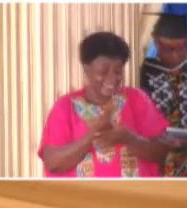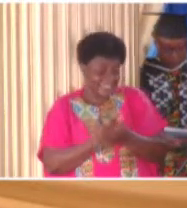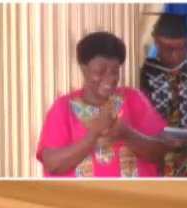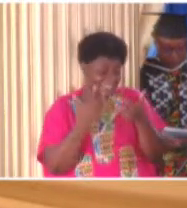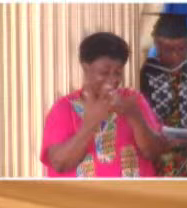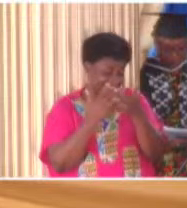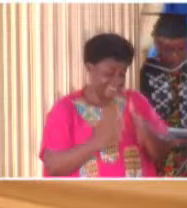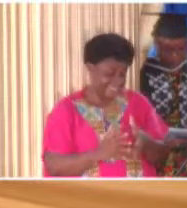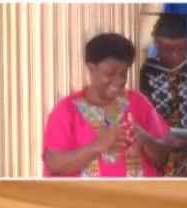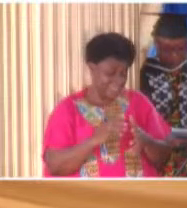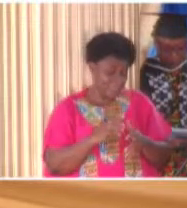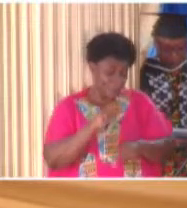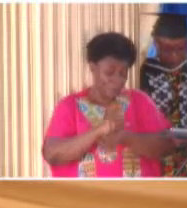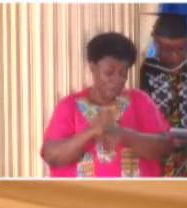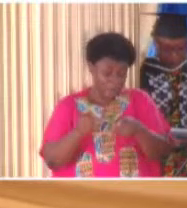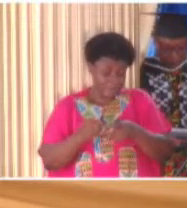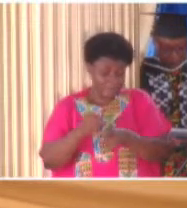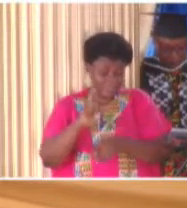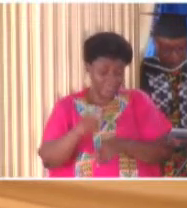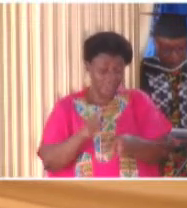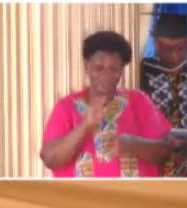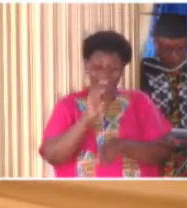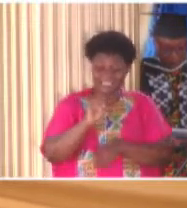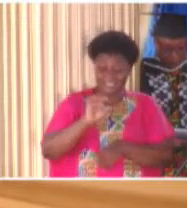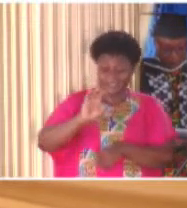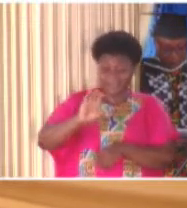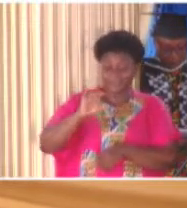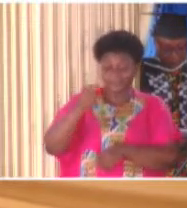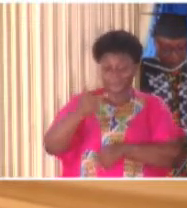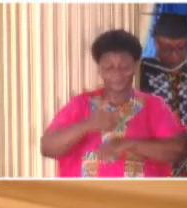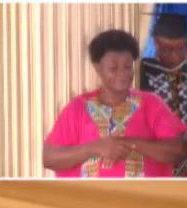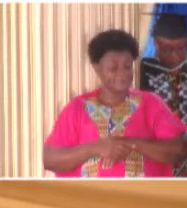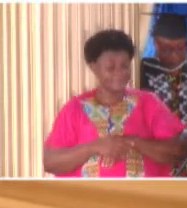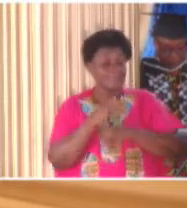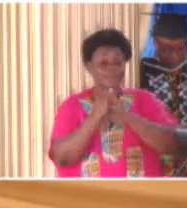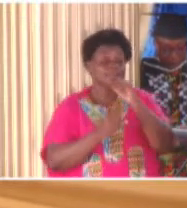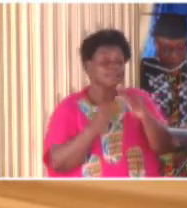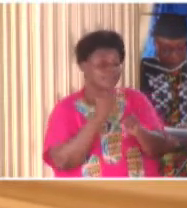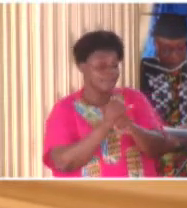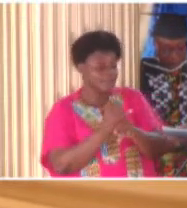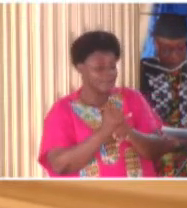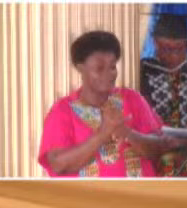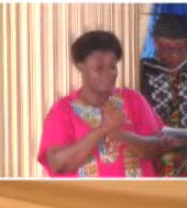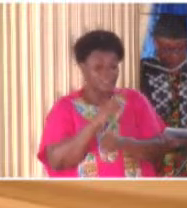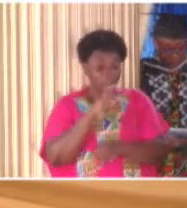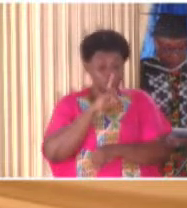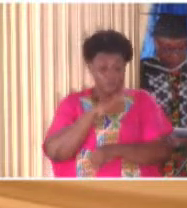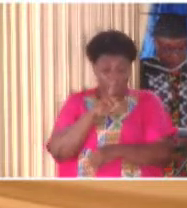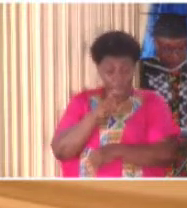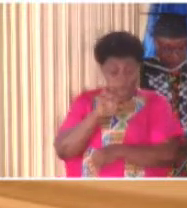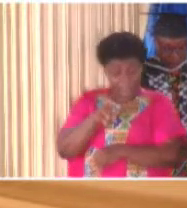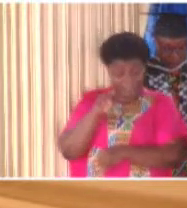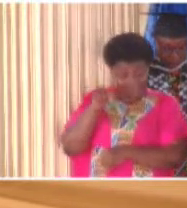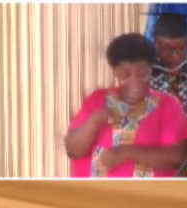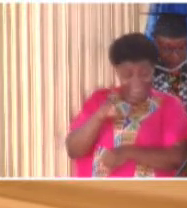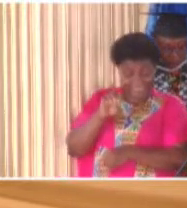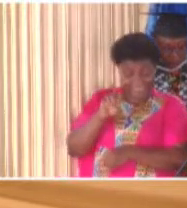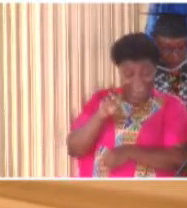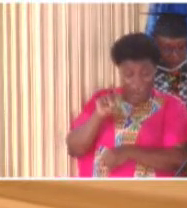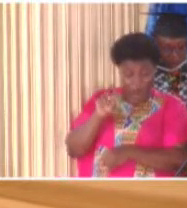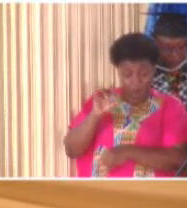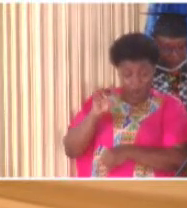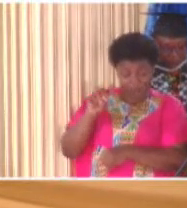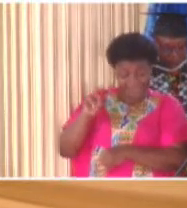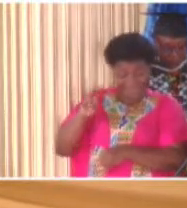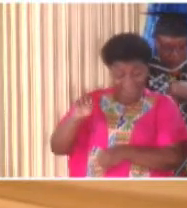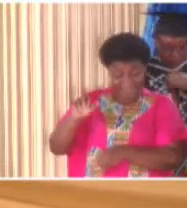Chapter at ECG. Internationally, Dr. Kwekwana chairs the Women in Engineering Committees for